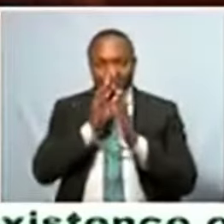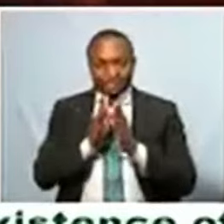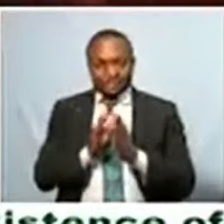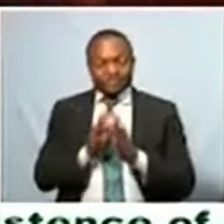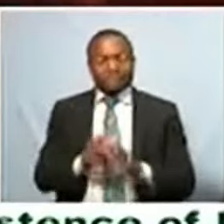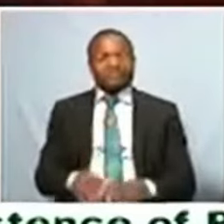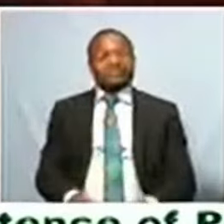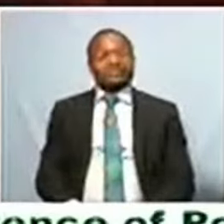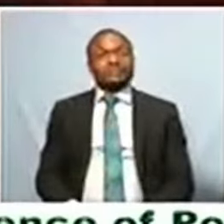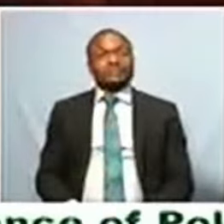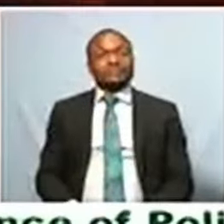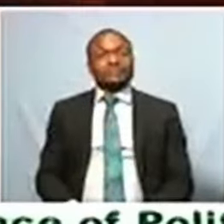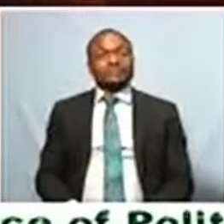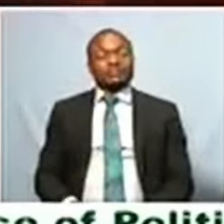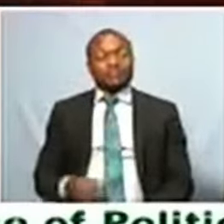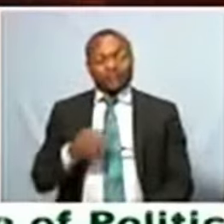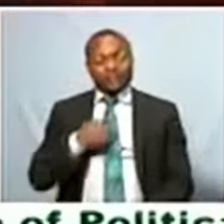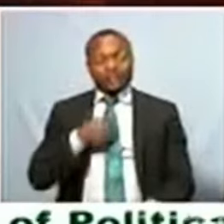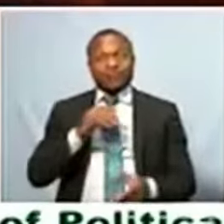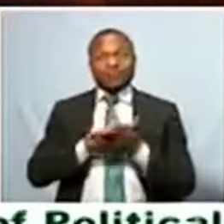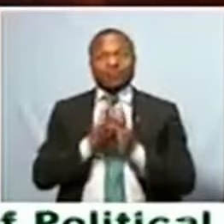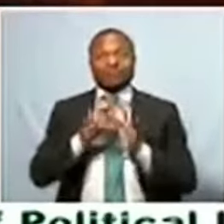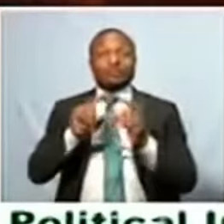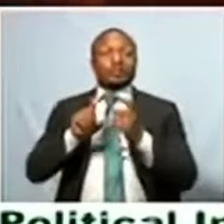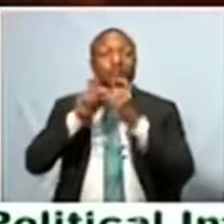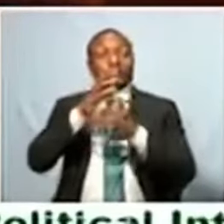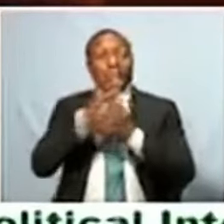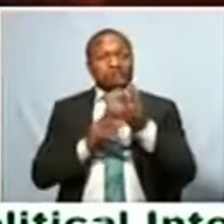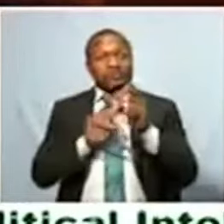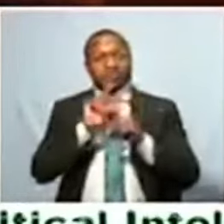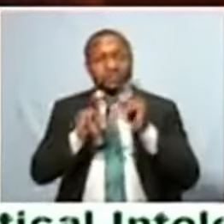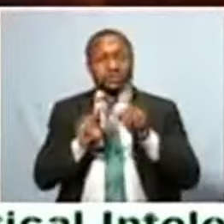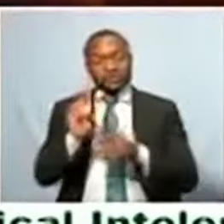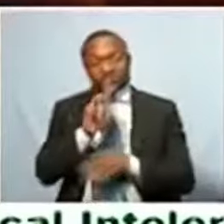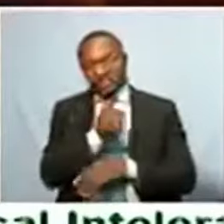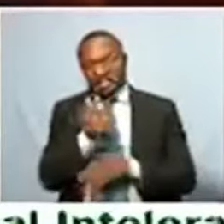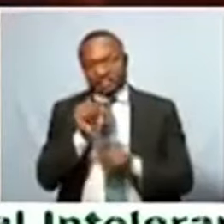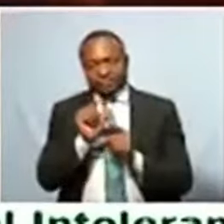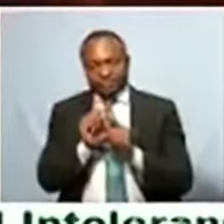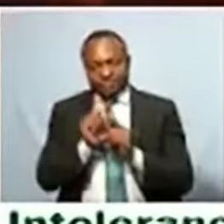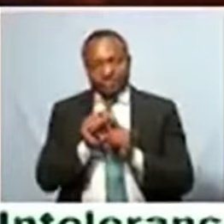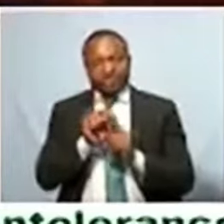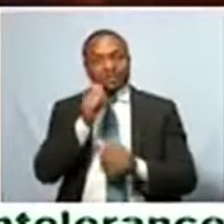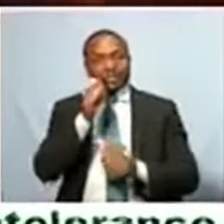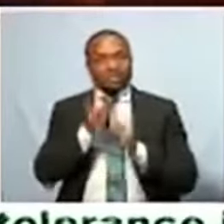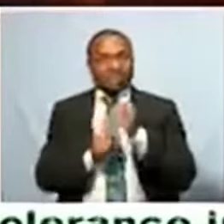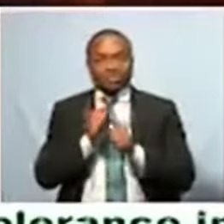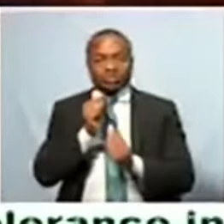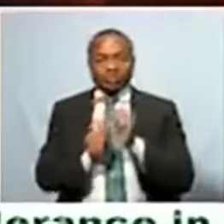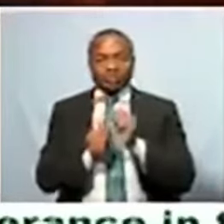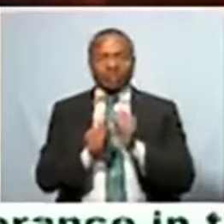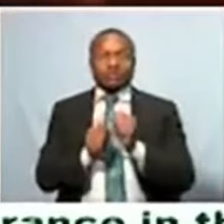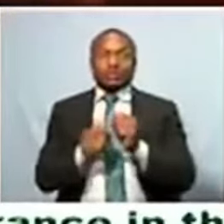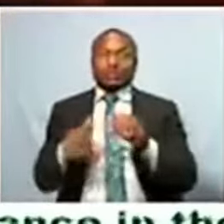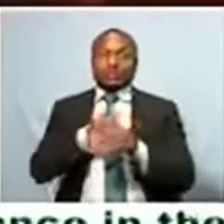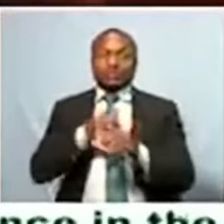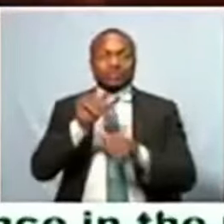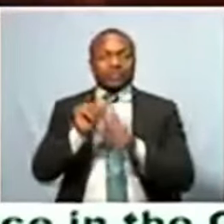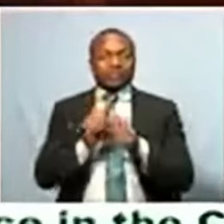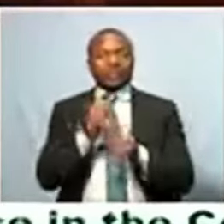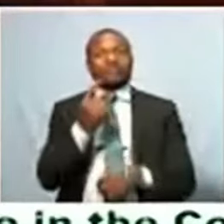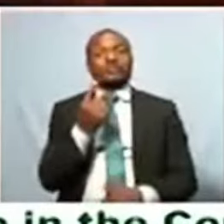get affected when some people use certain words which cover everyone.